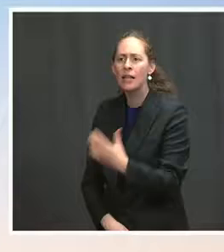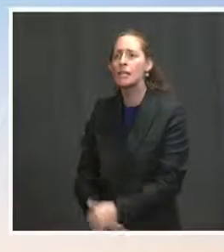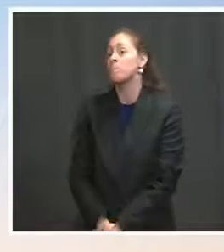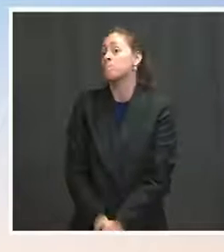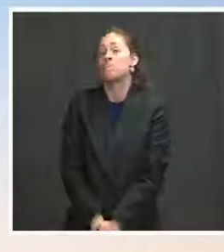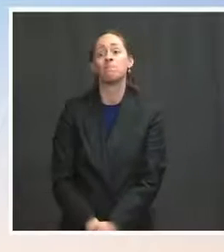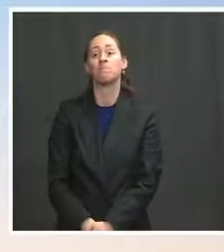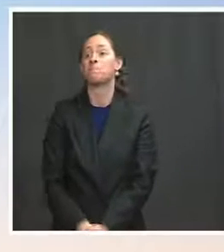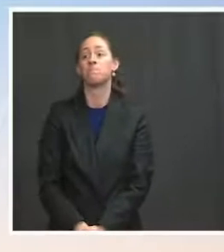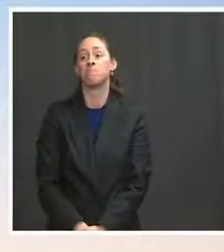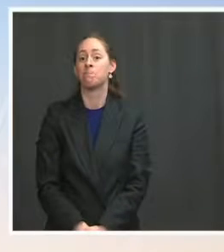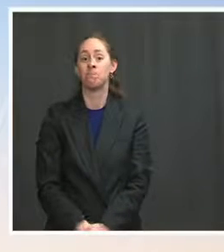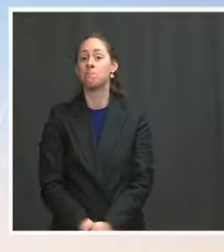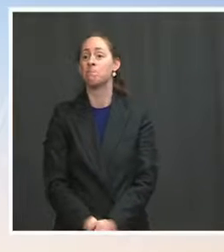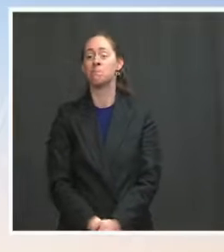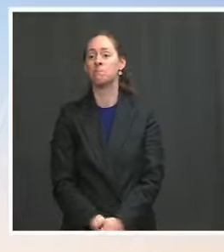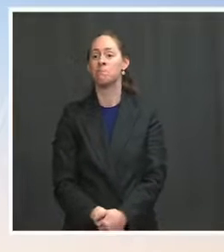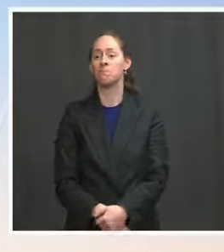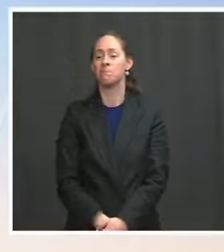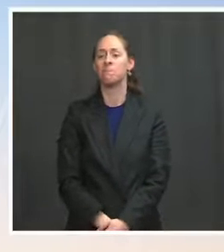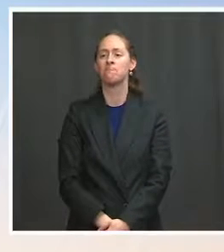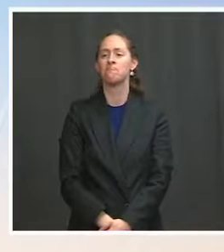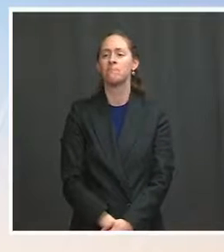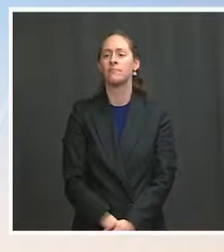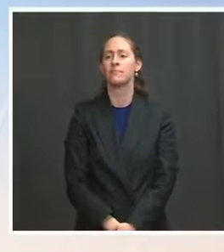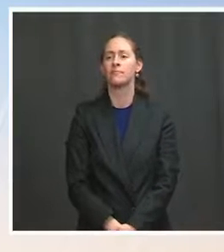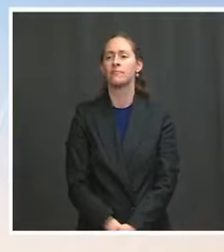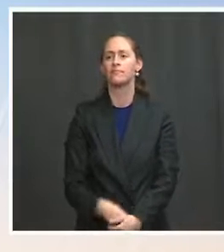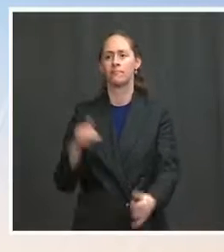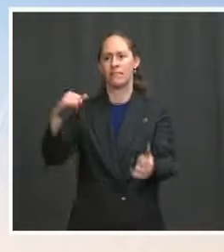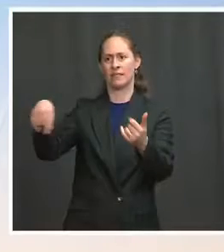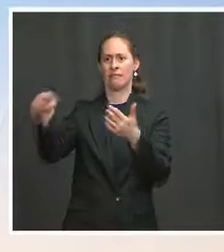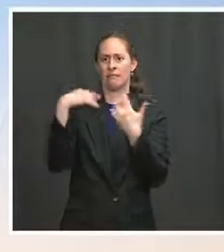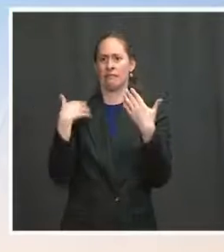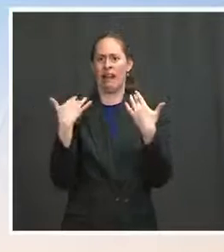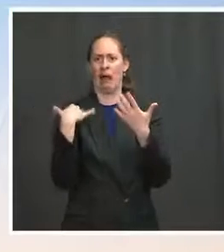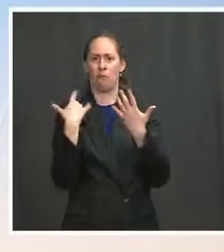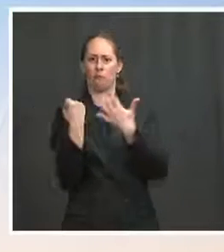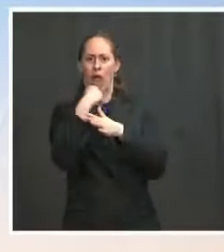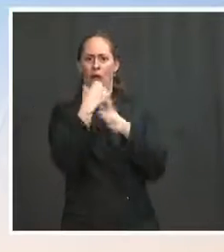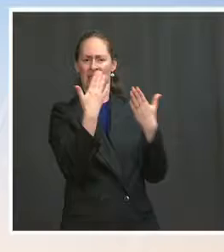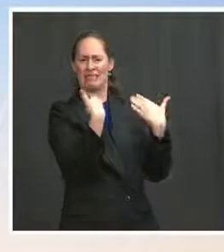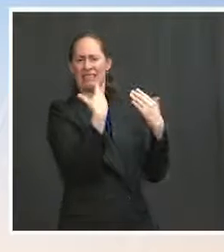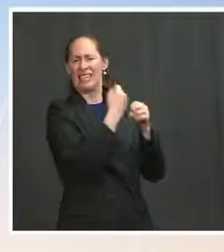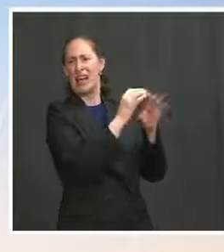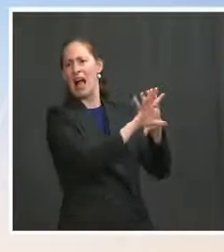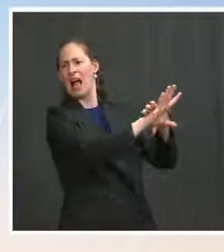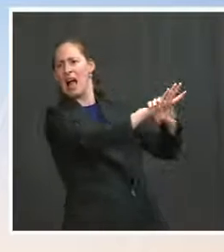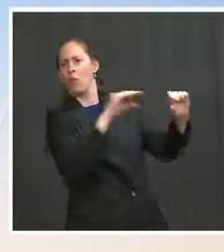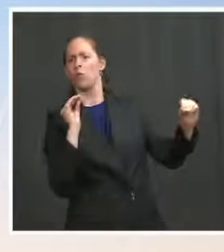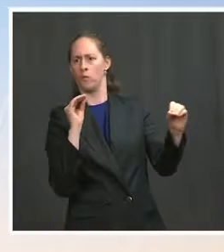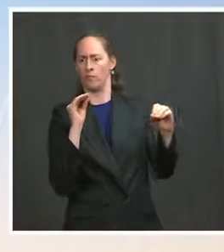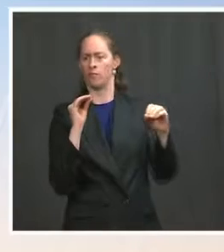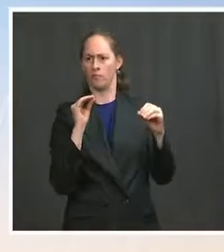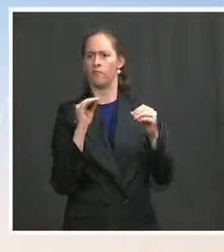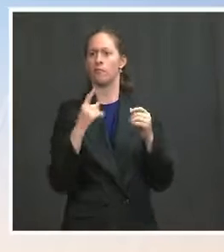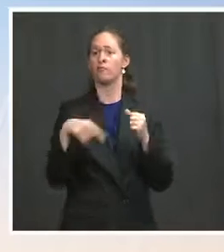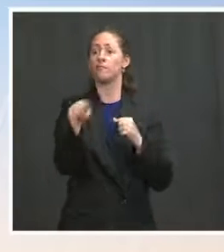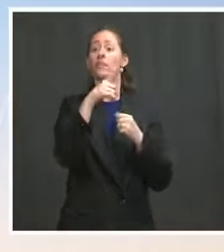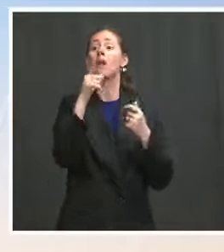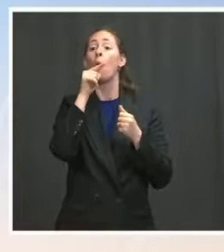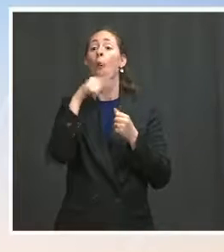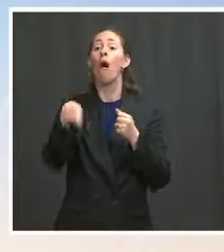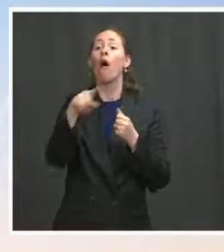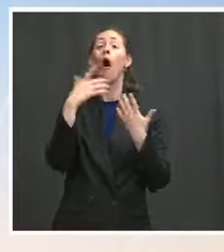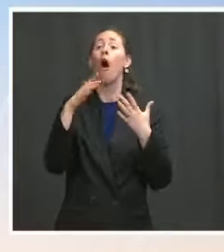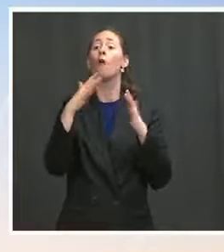because we are going to, those are the categories that we are prioritizing. I'd also note that these are individuals who are already in the SIV pipeline, and